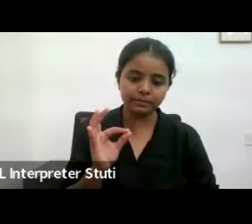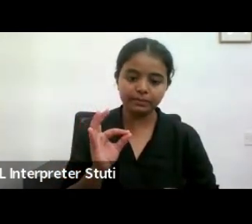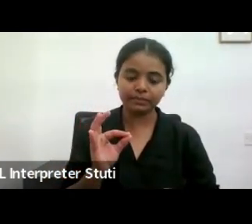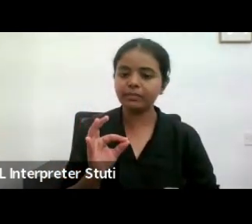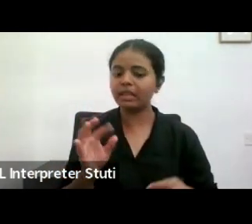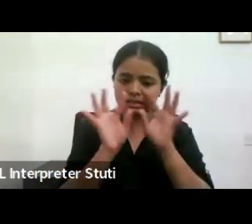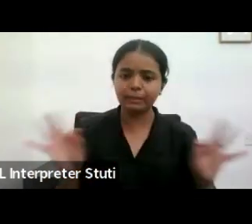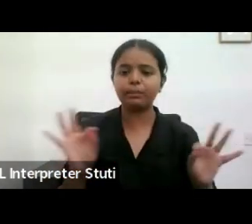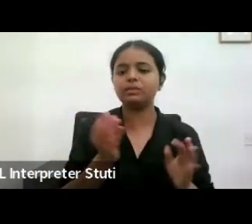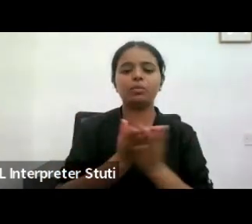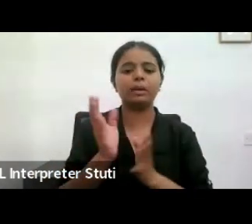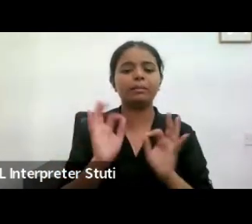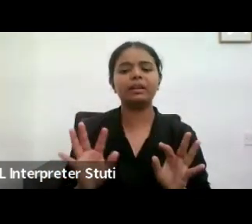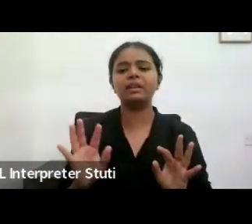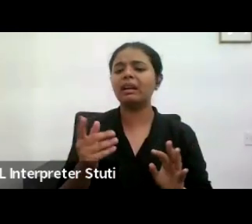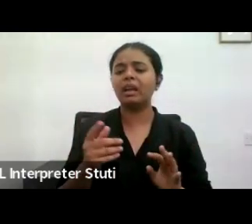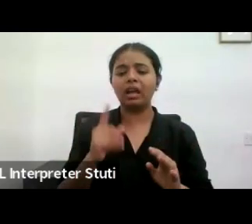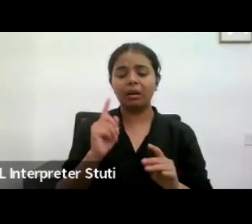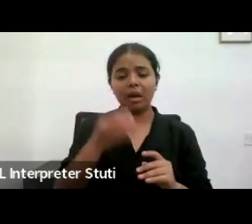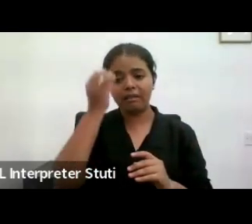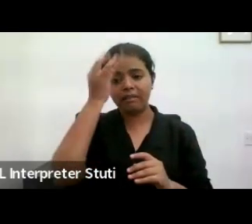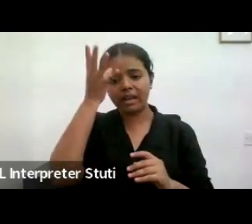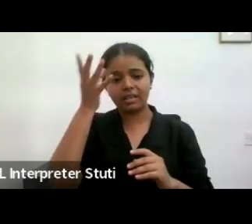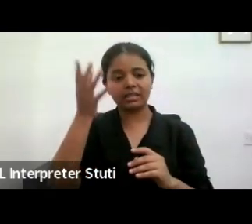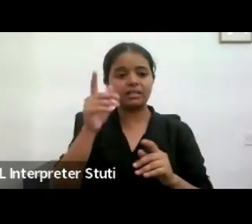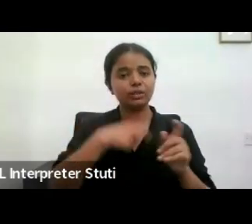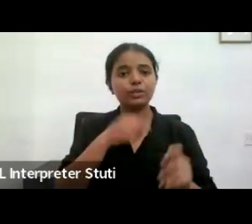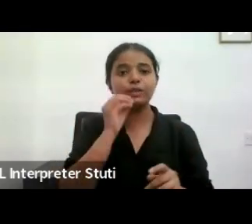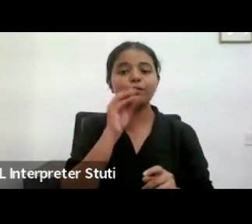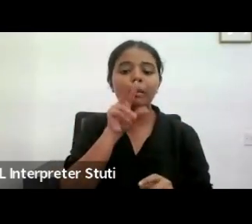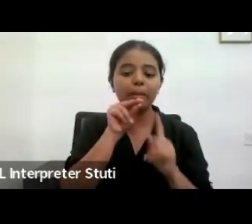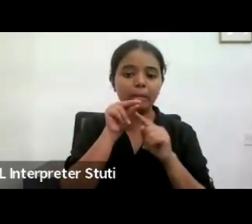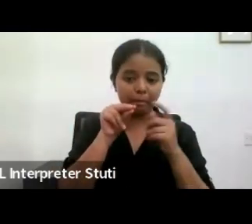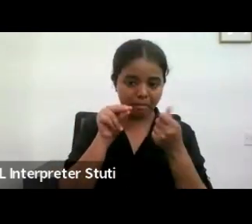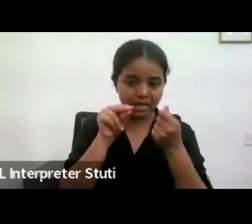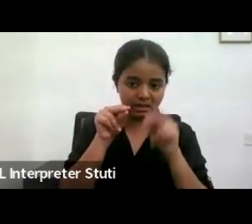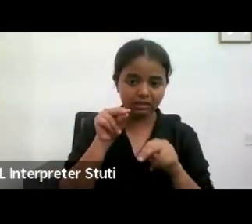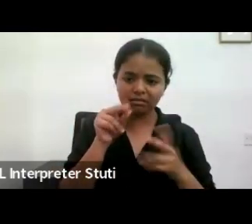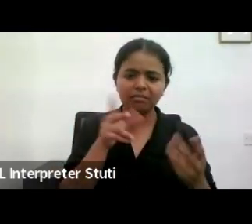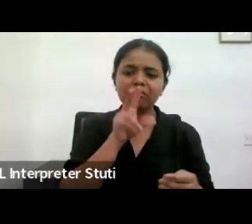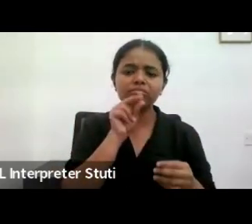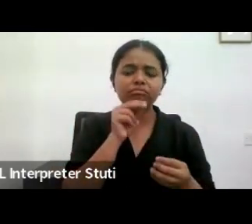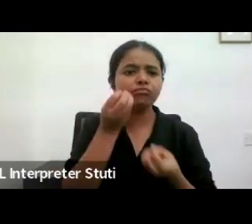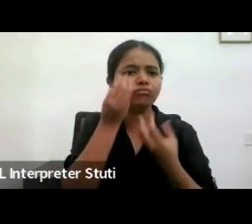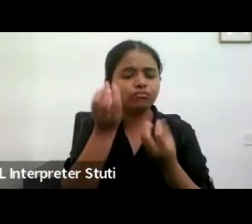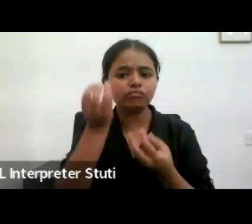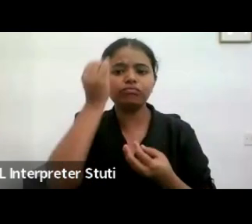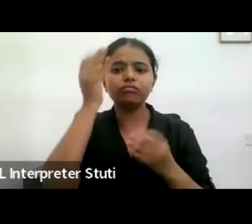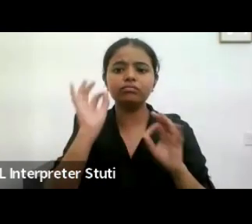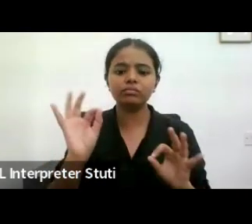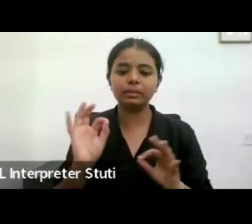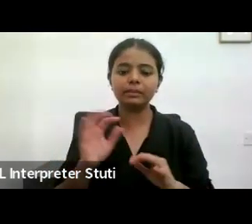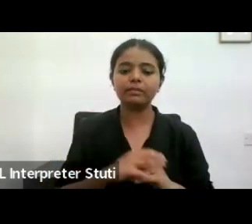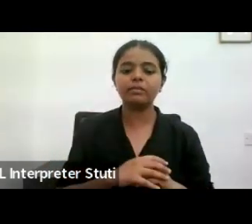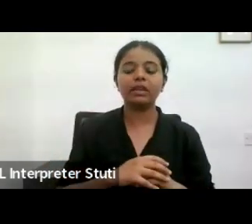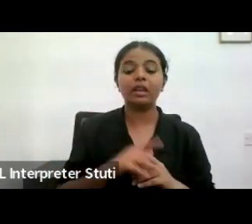and cost-effective things that we can do. And I just want to really underline that you work to not